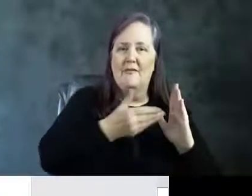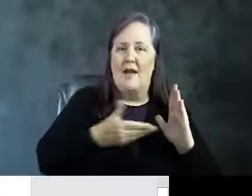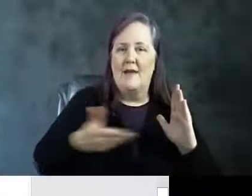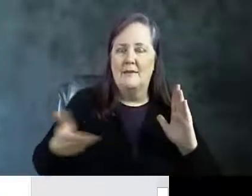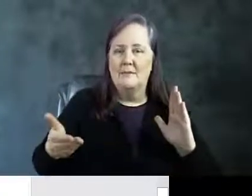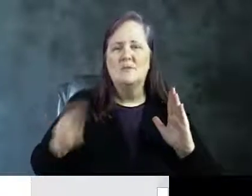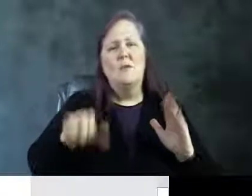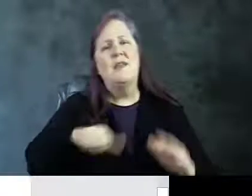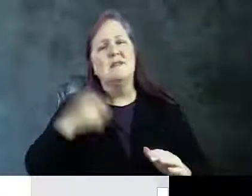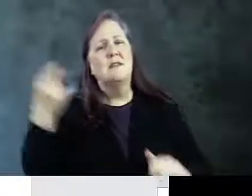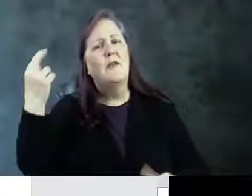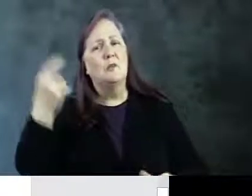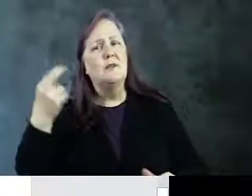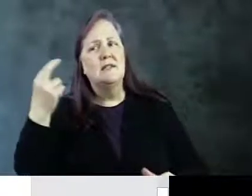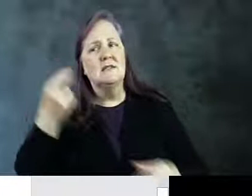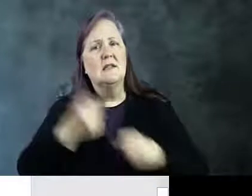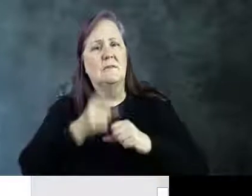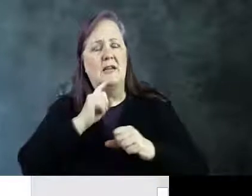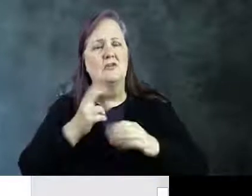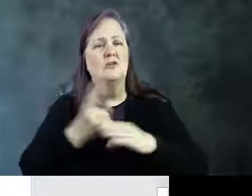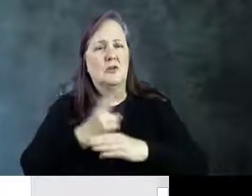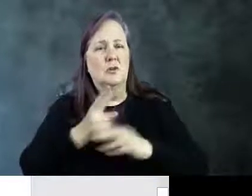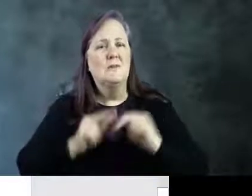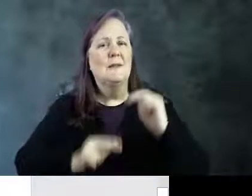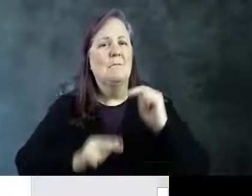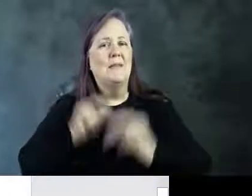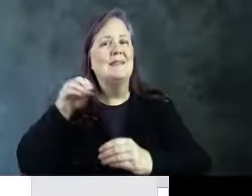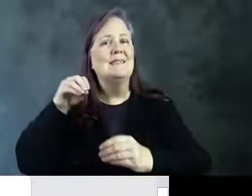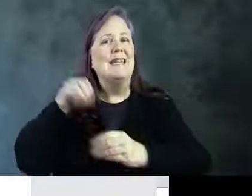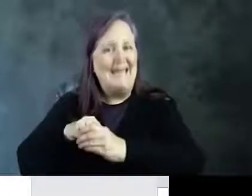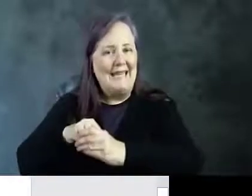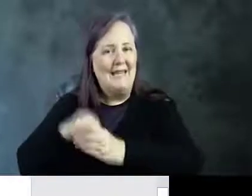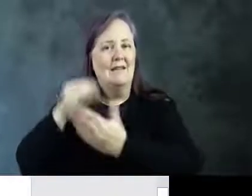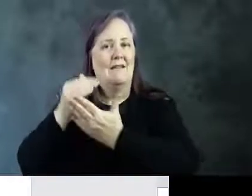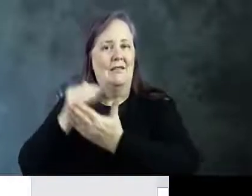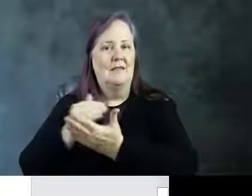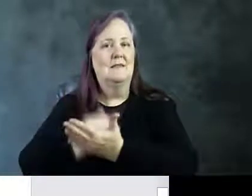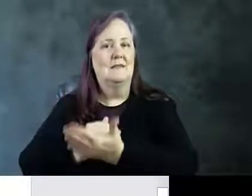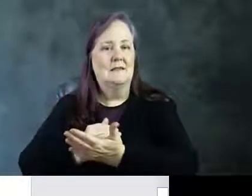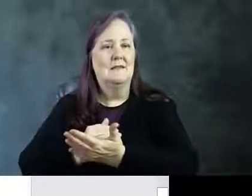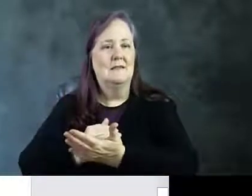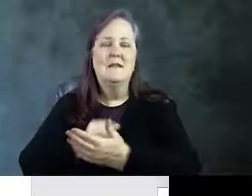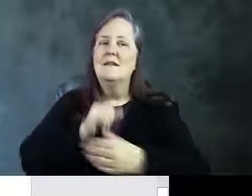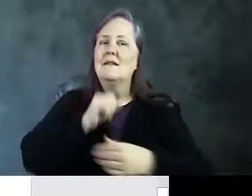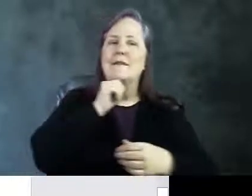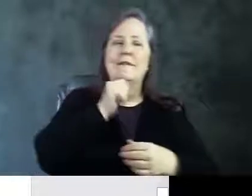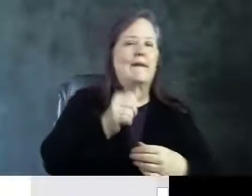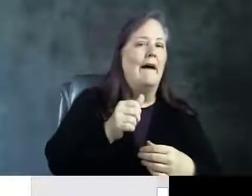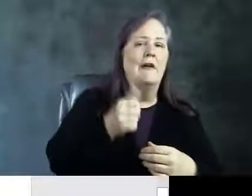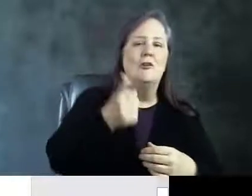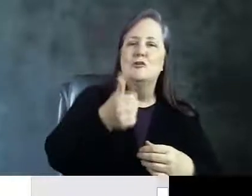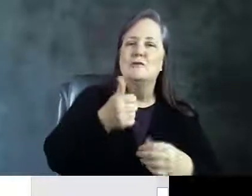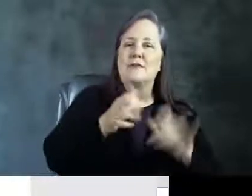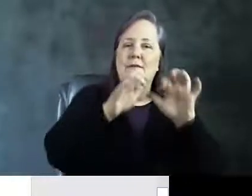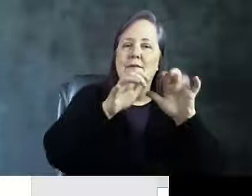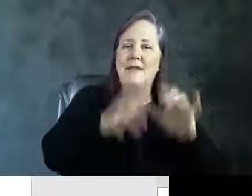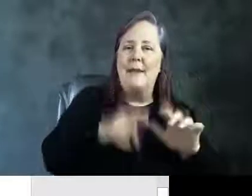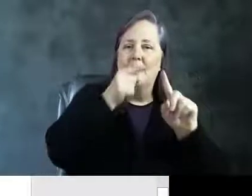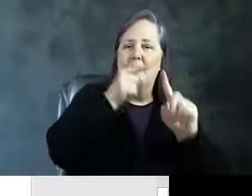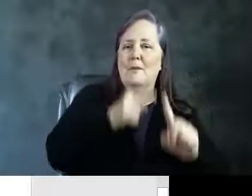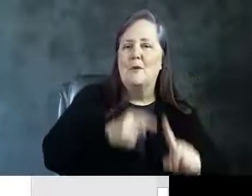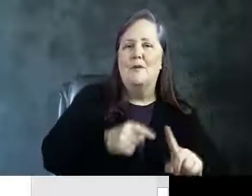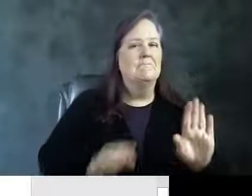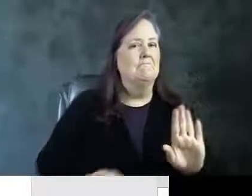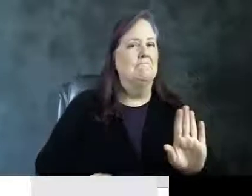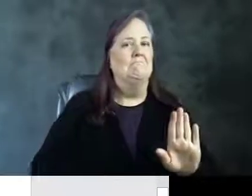another reason we want to make sure we're using the built-in list features in Microsoft, not just manually doing it ourselves.